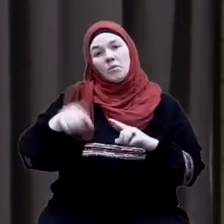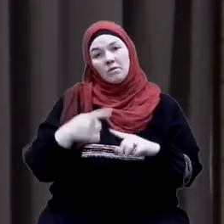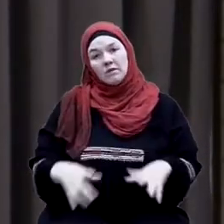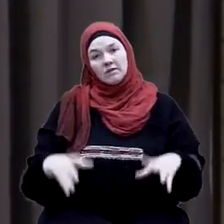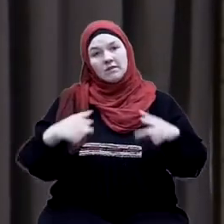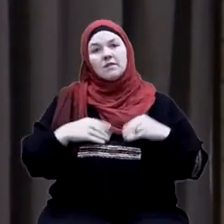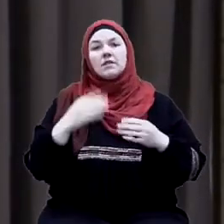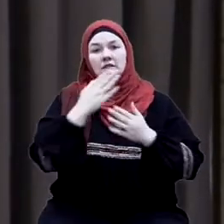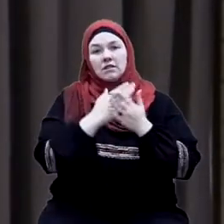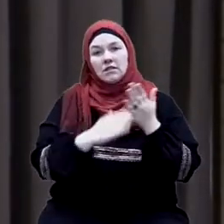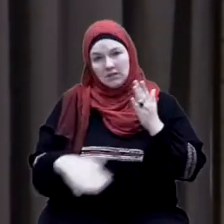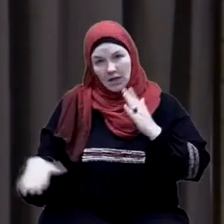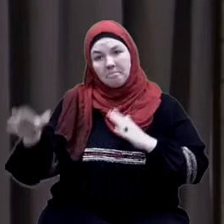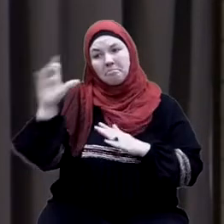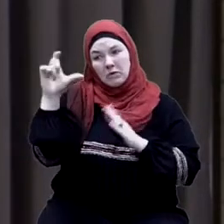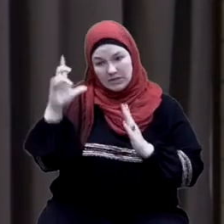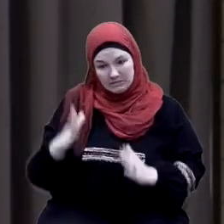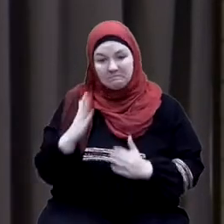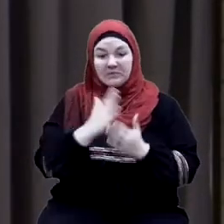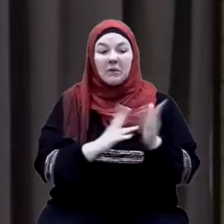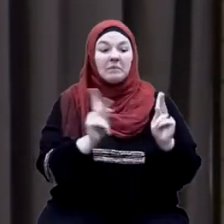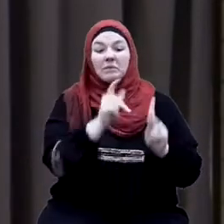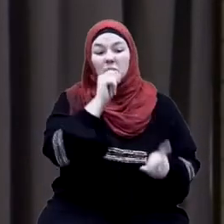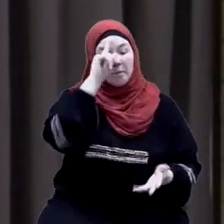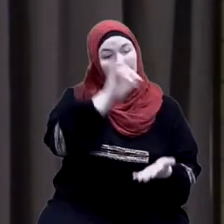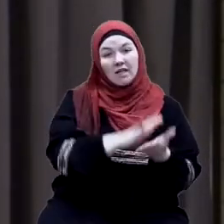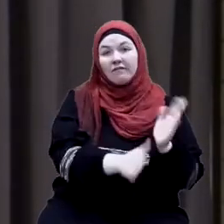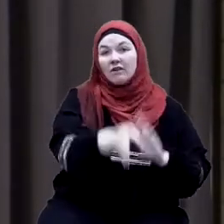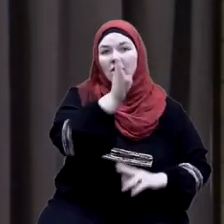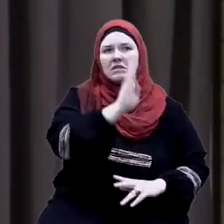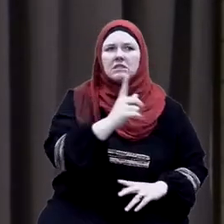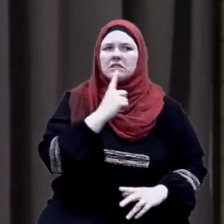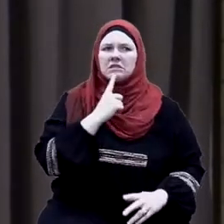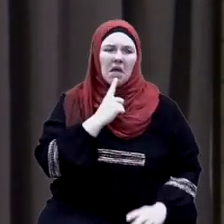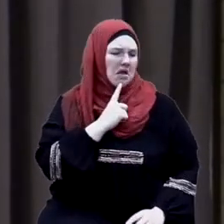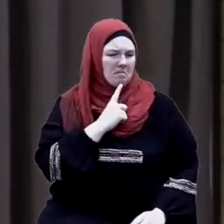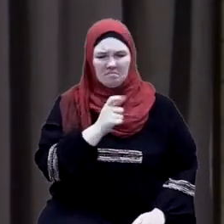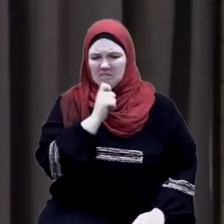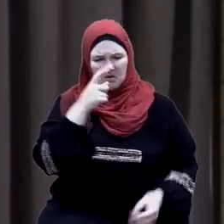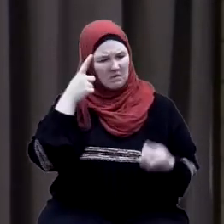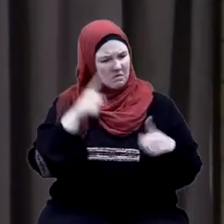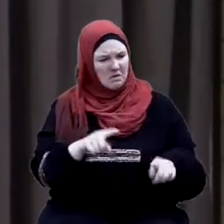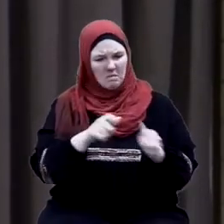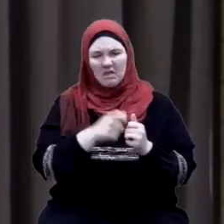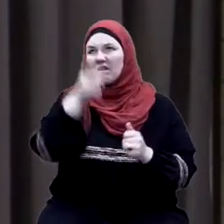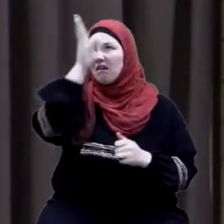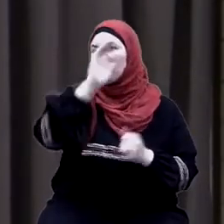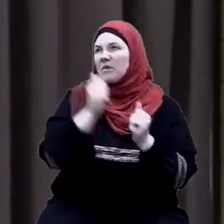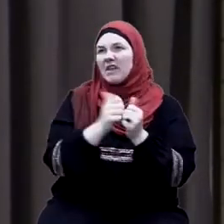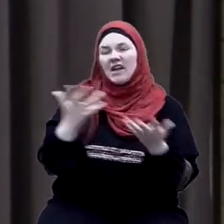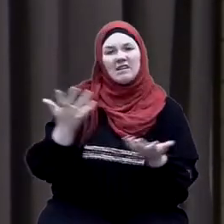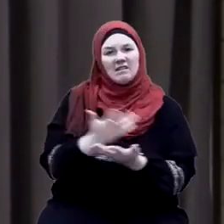some hesitant Muslims even would say, I didn't agree with God on anything.